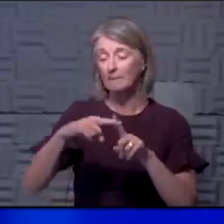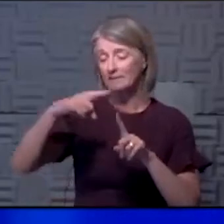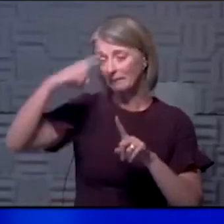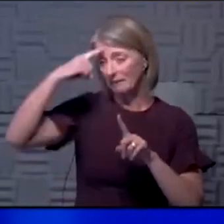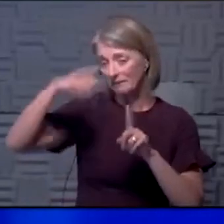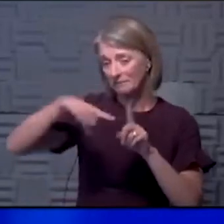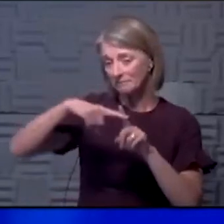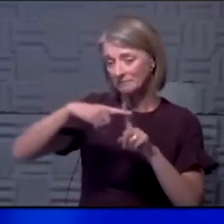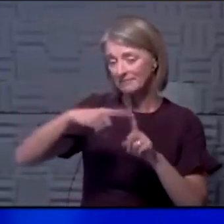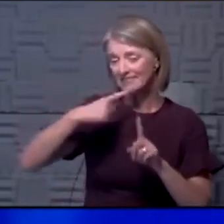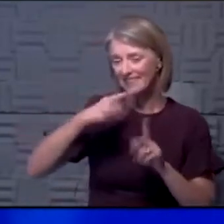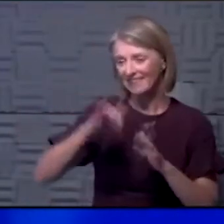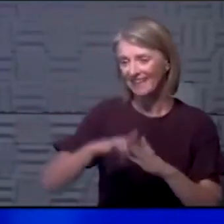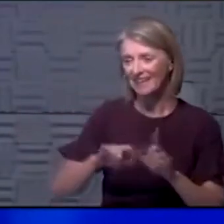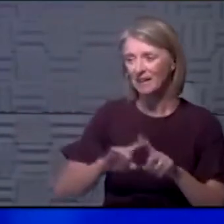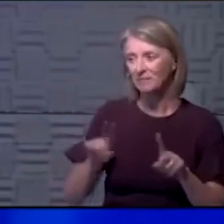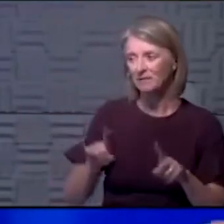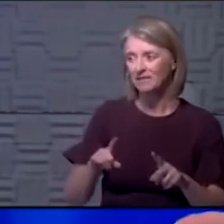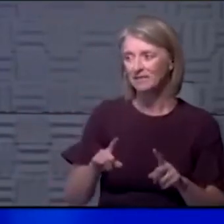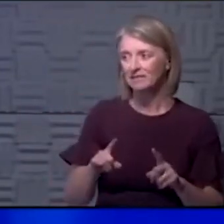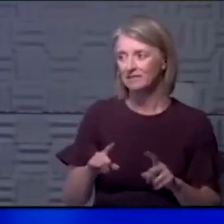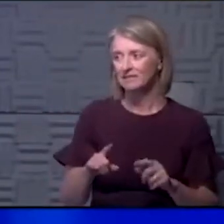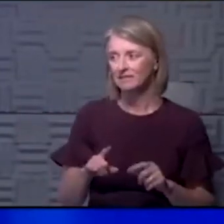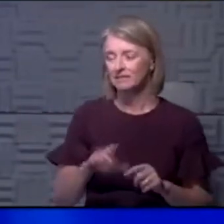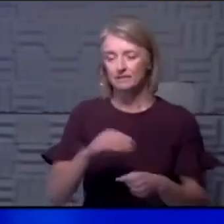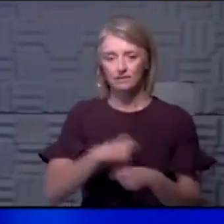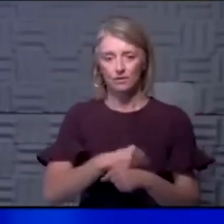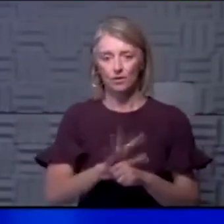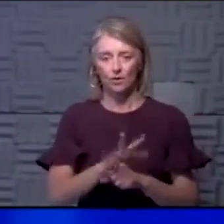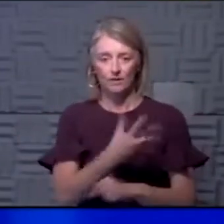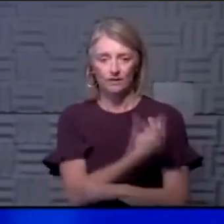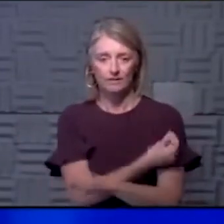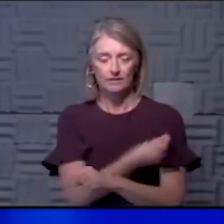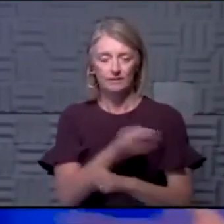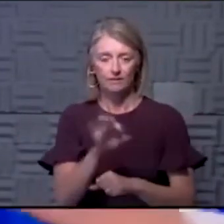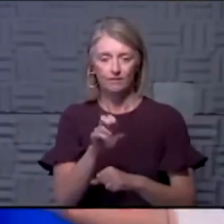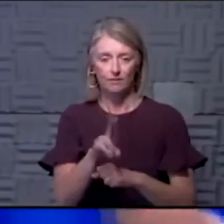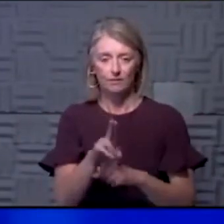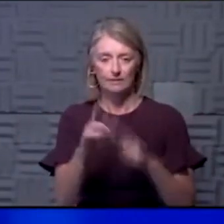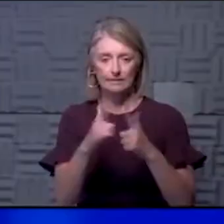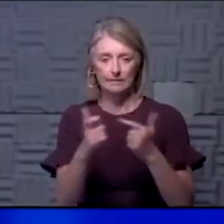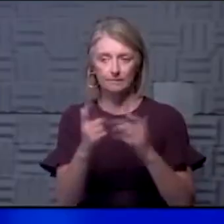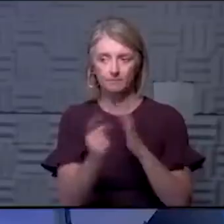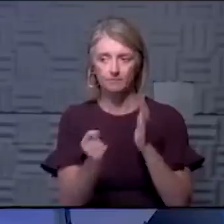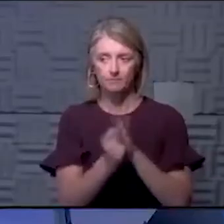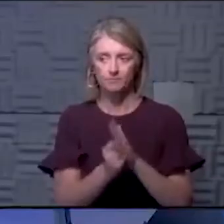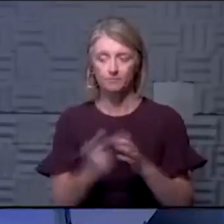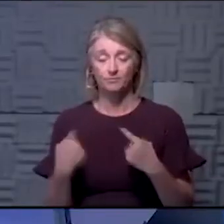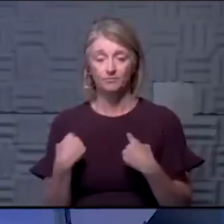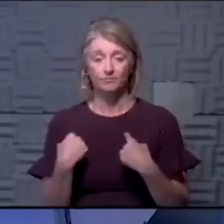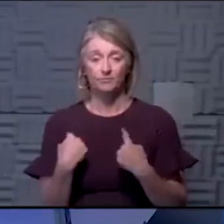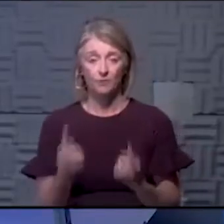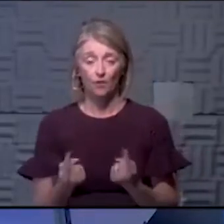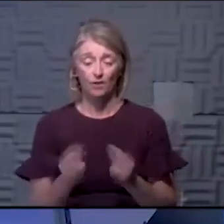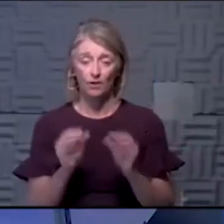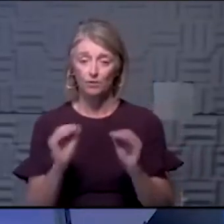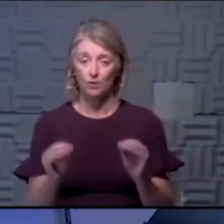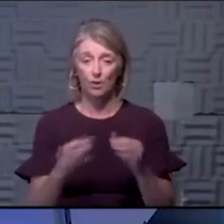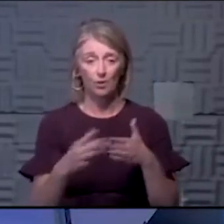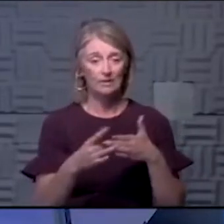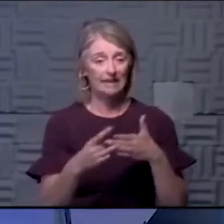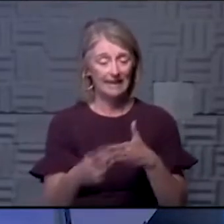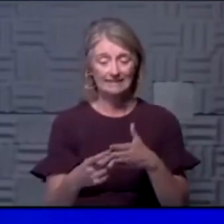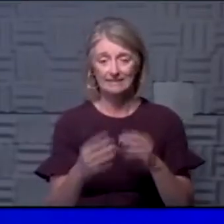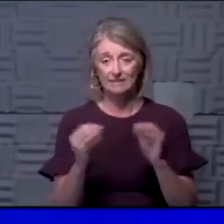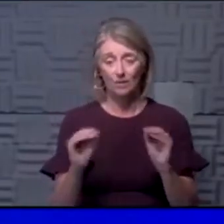that. I don't think there's any problem with getting the COVID vaccine and influenza vaccine in the same season. So far, there's been no guidance